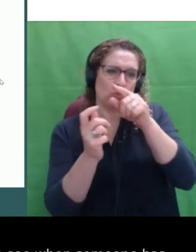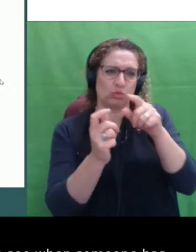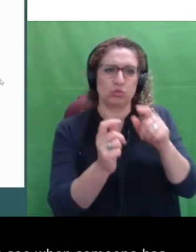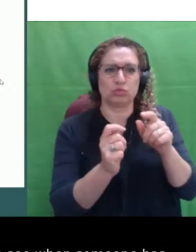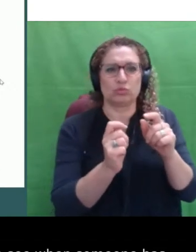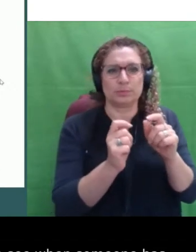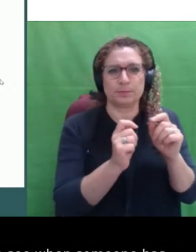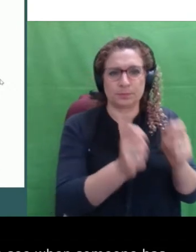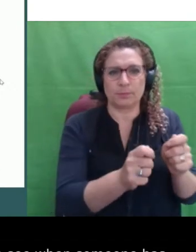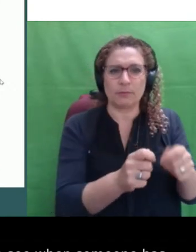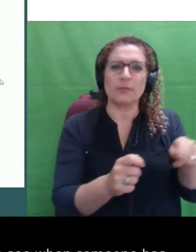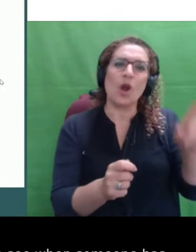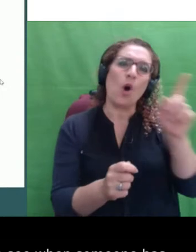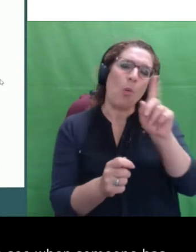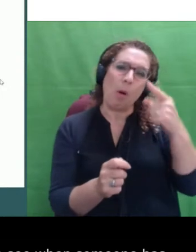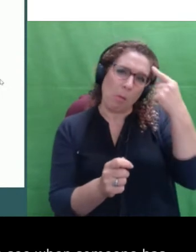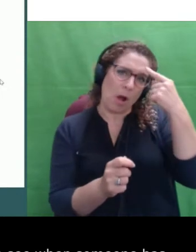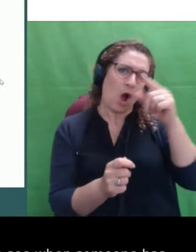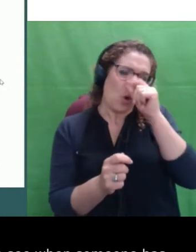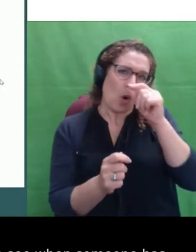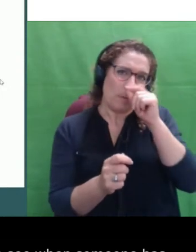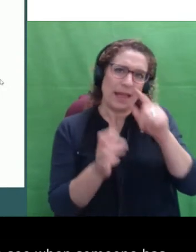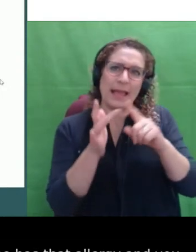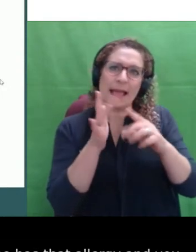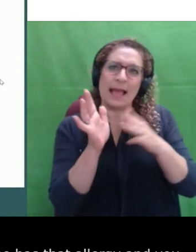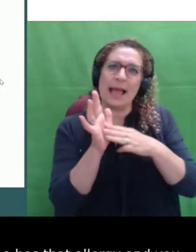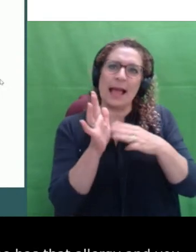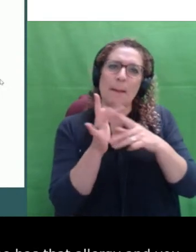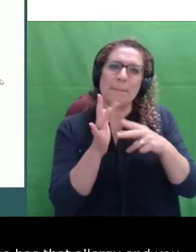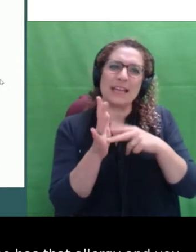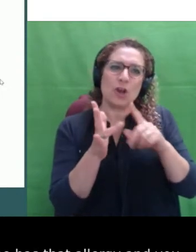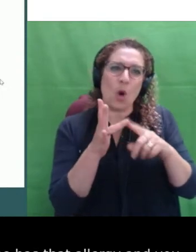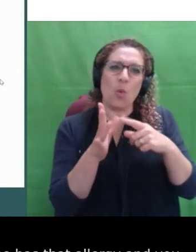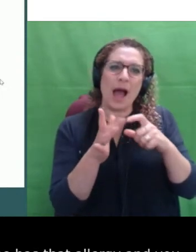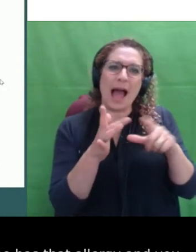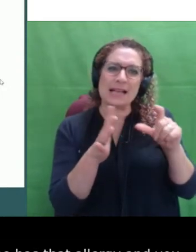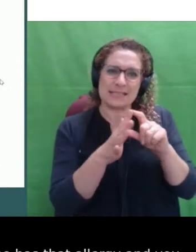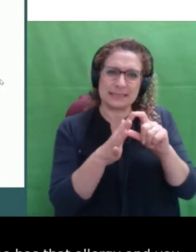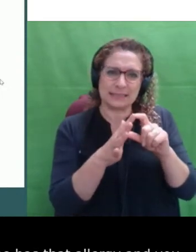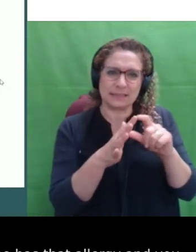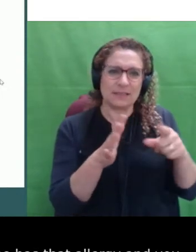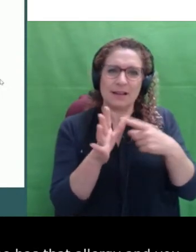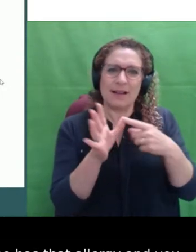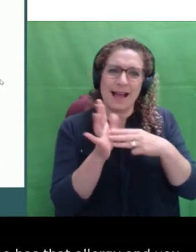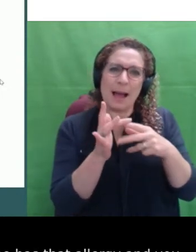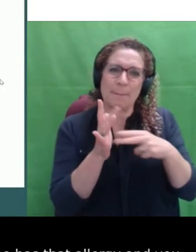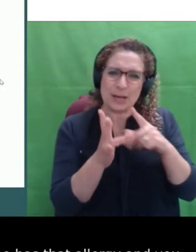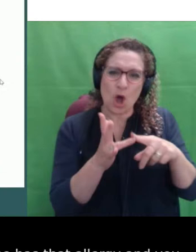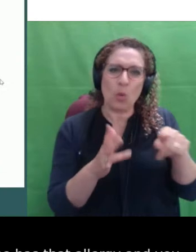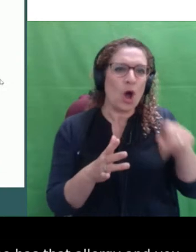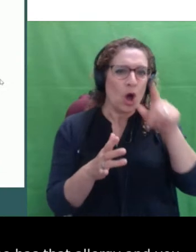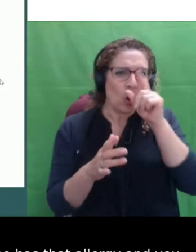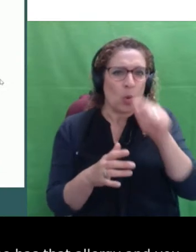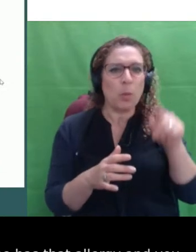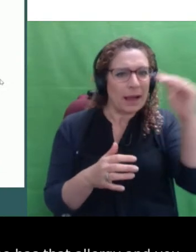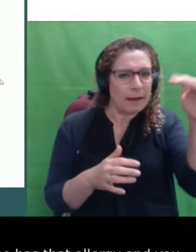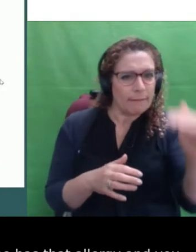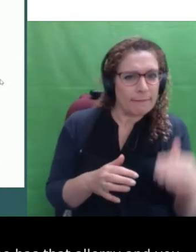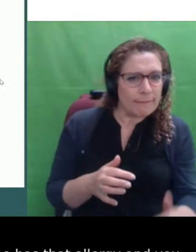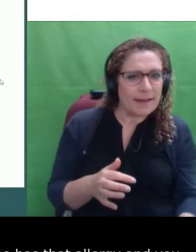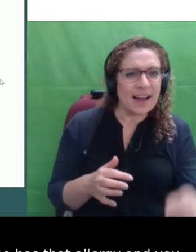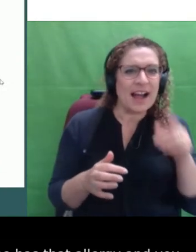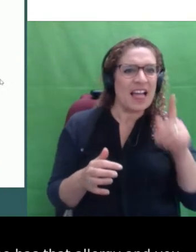these are the indications for amino acid formula so issues with growth severe eczema perhaps that they're on moderate strength steroids without any